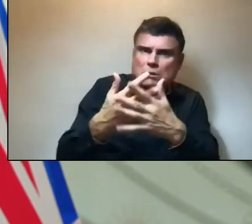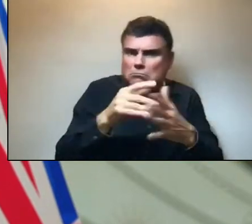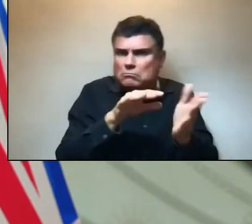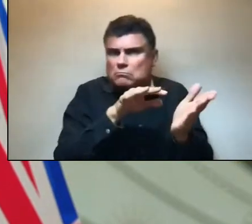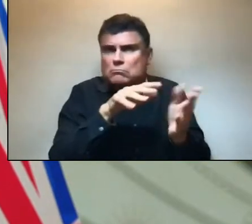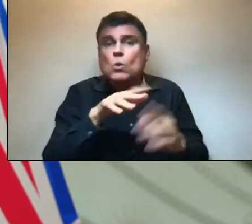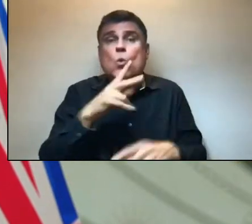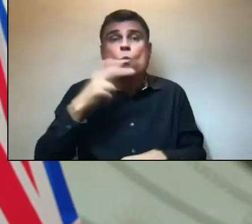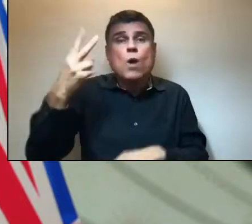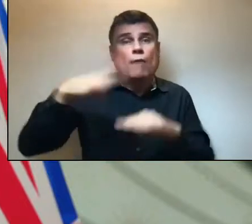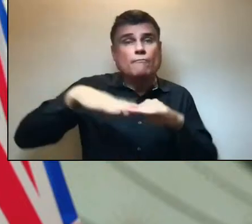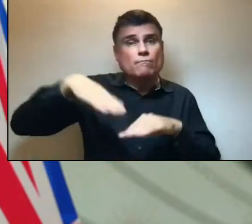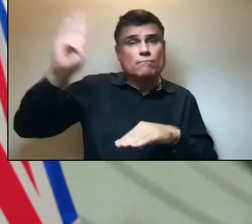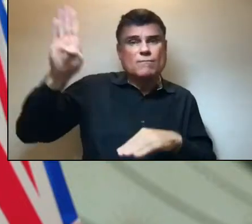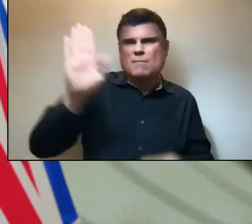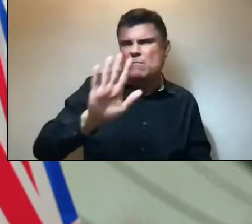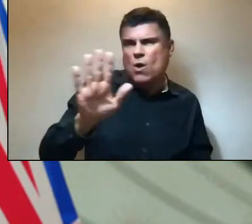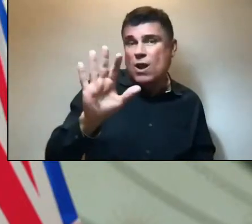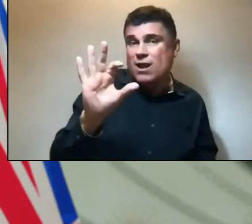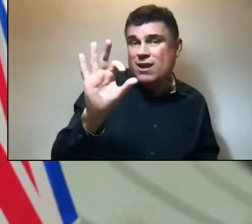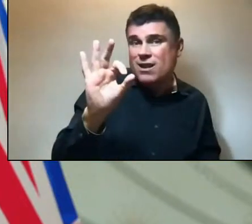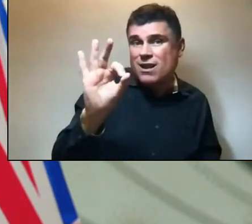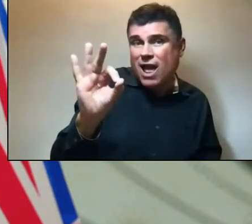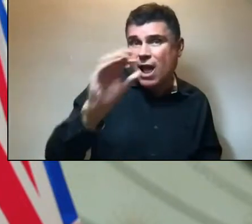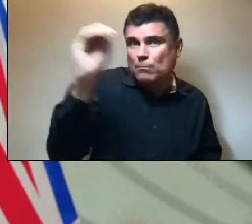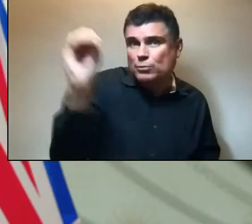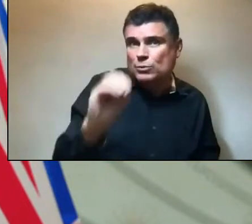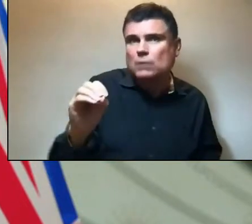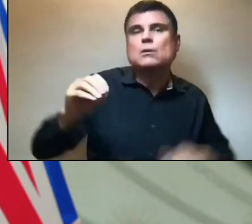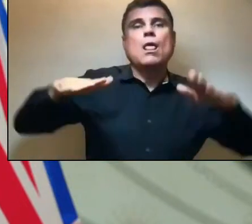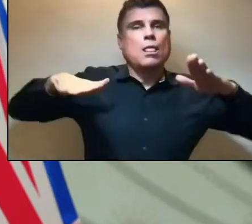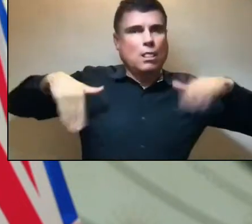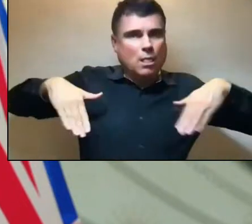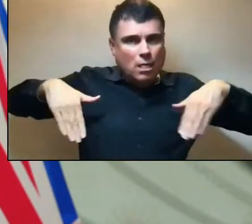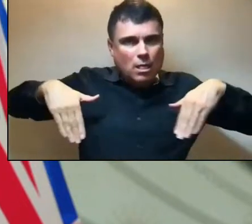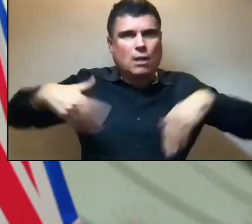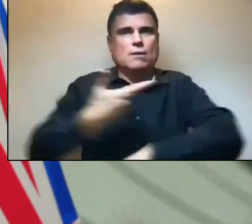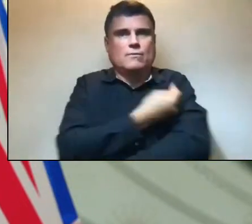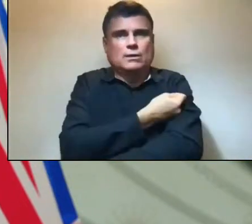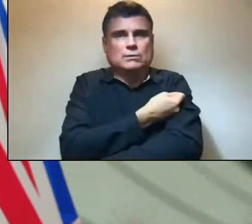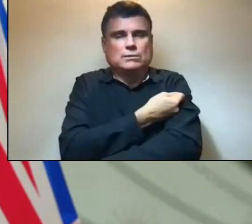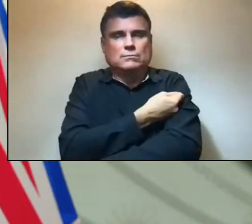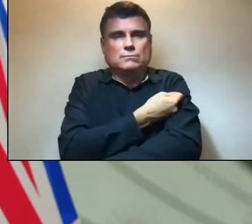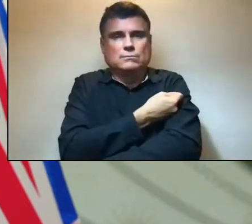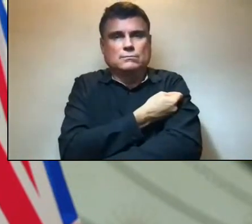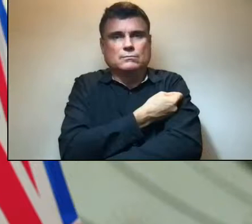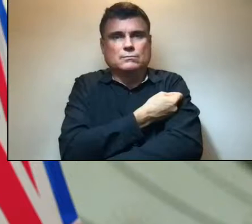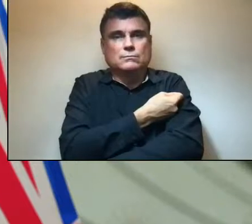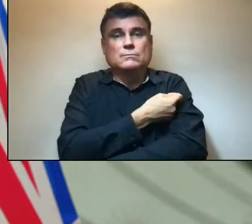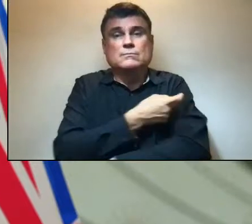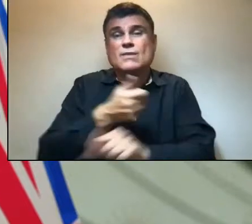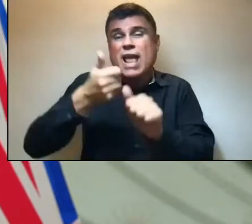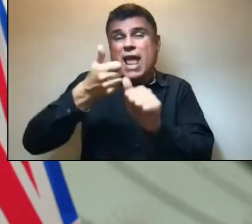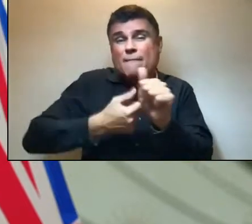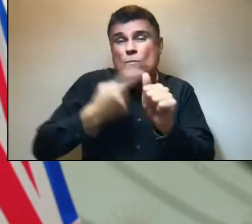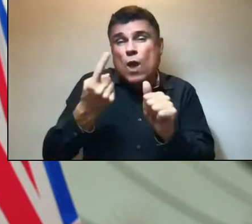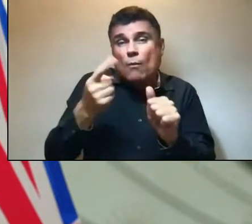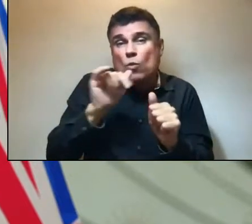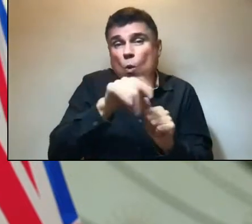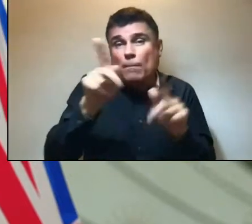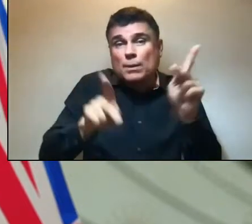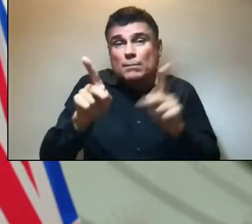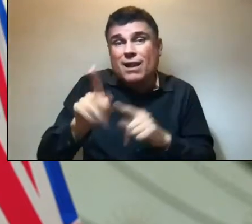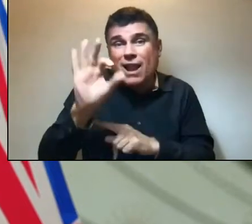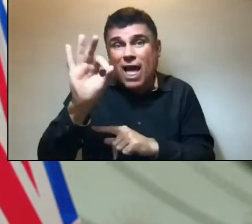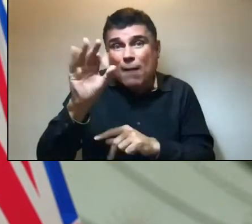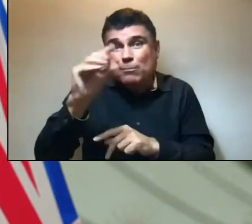I can tell you, for every one of those people, they are welcome anytime to get vaccinated. And that group of